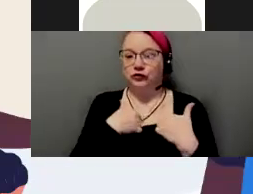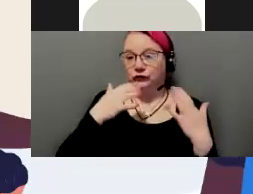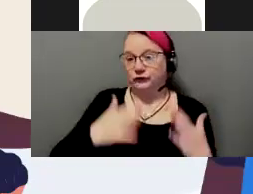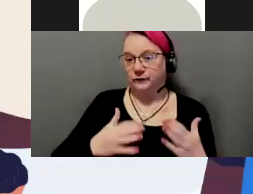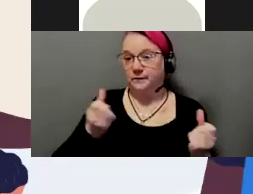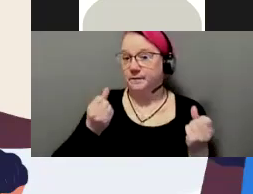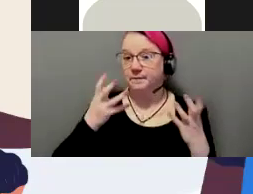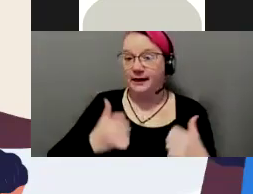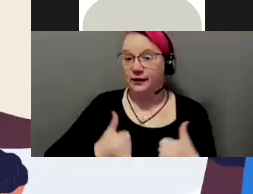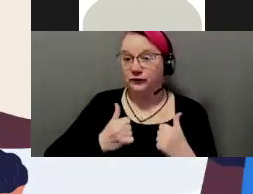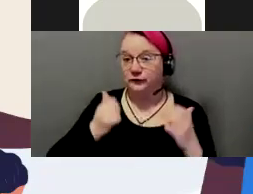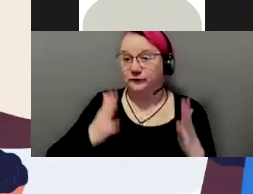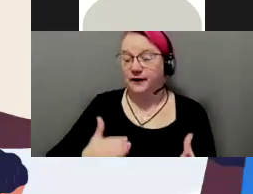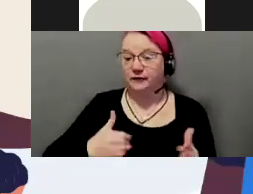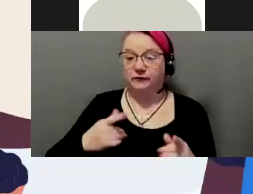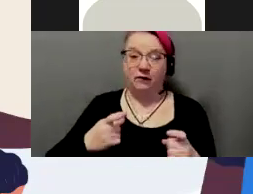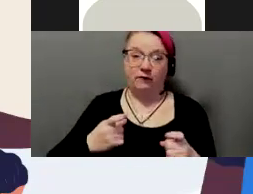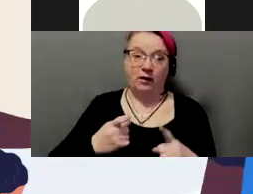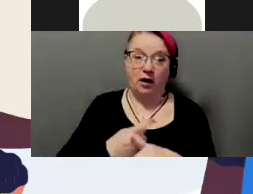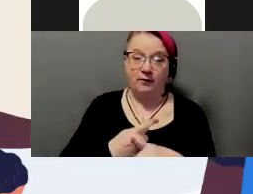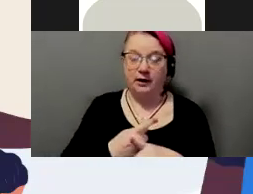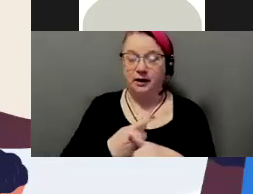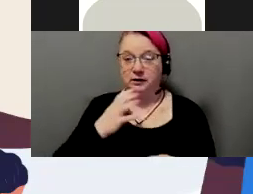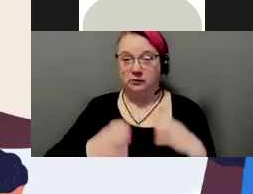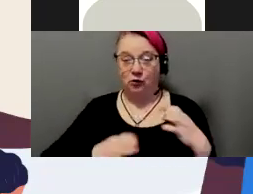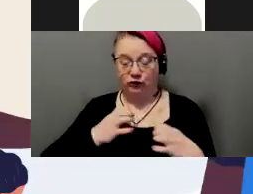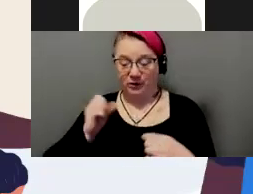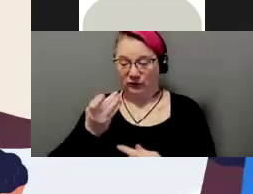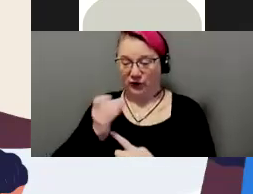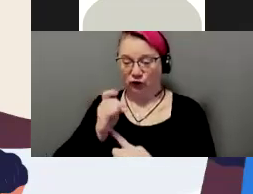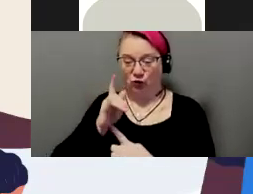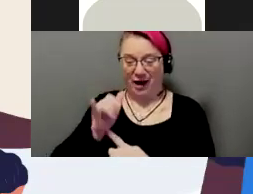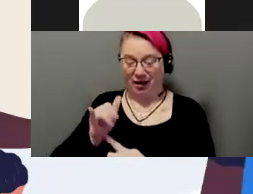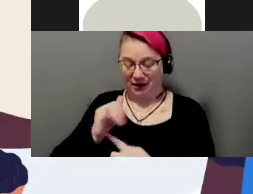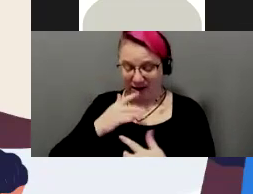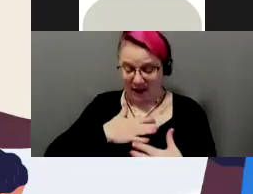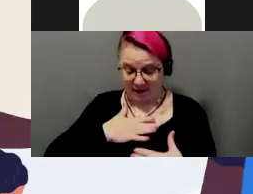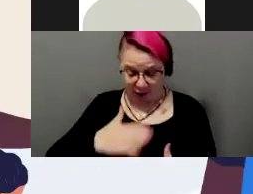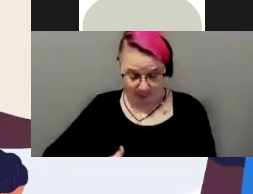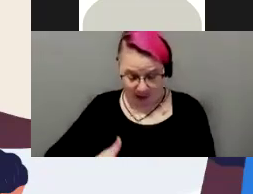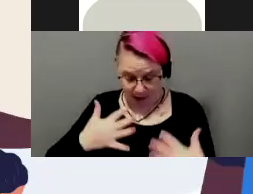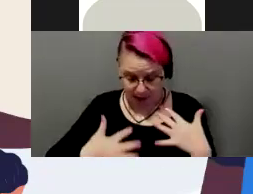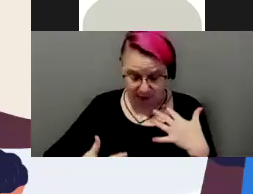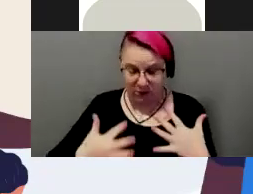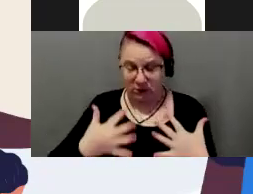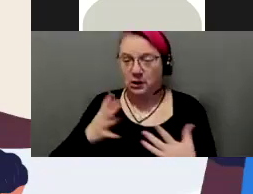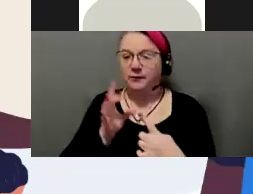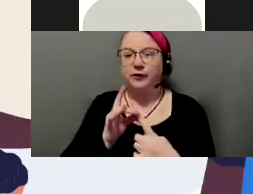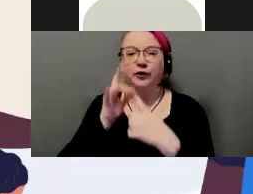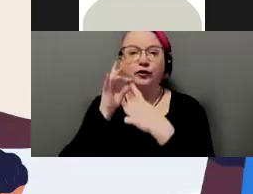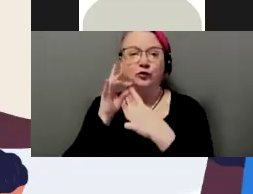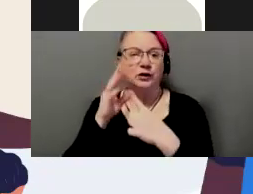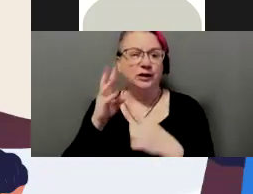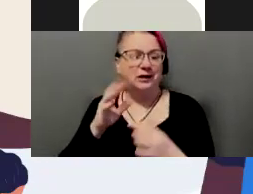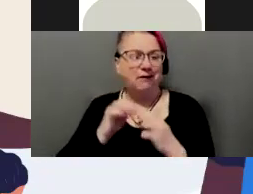Many survivors have complicated emotions around sexuality in their bodies following sexual violence. But there are some unique ways that this shows